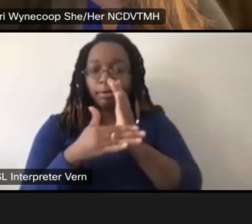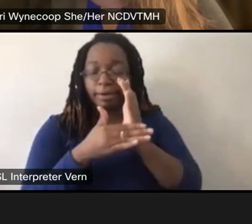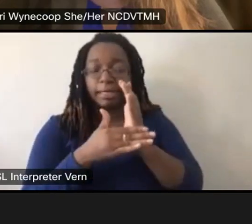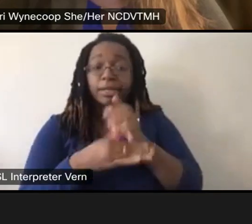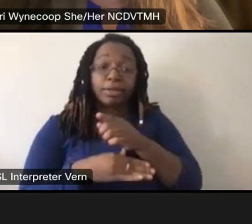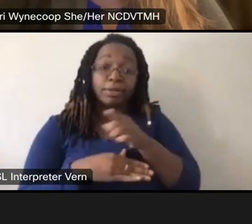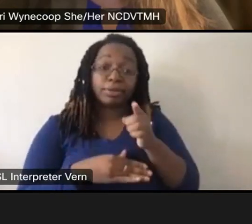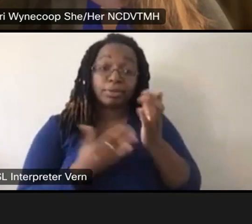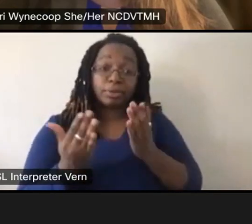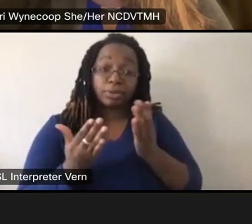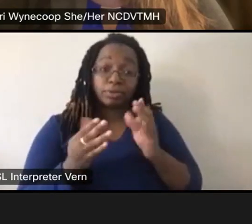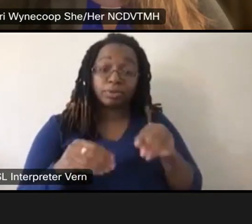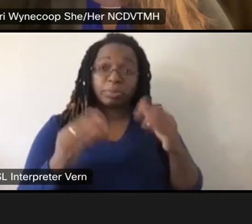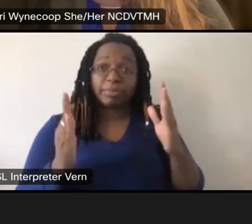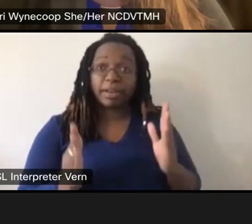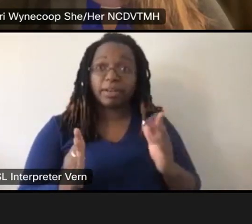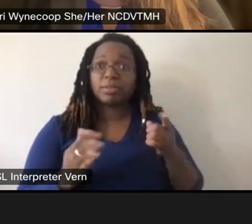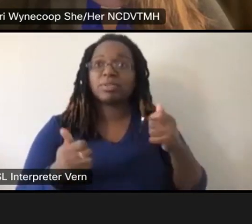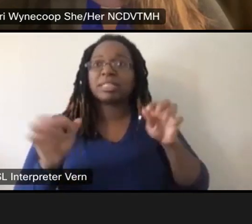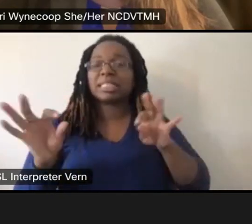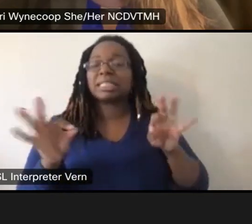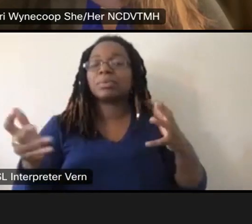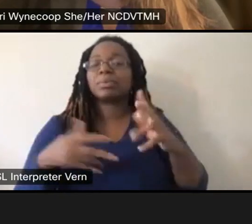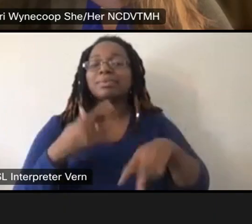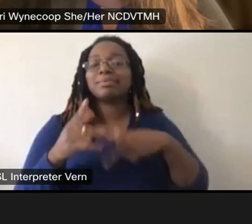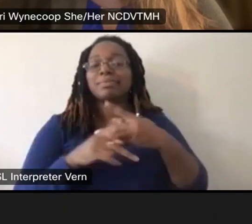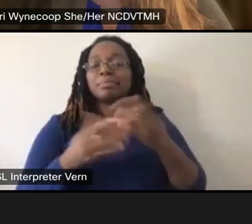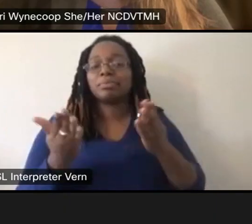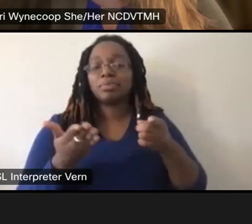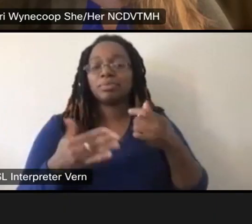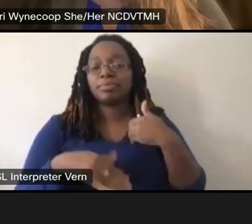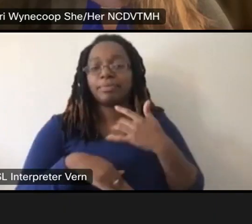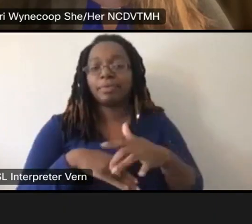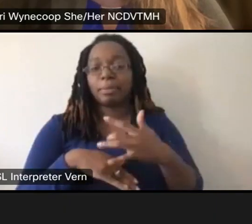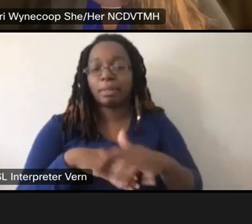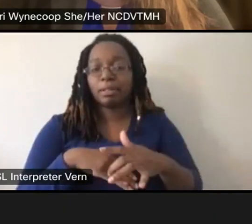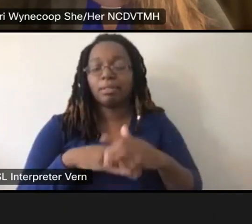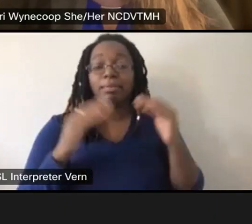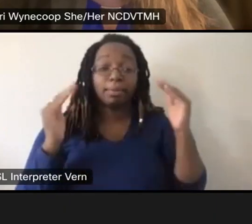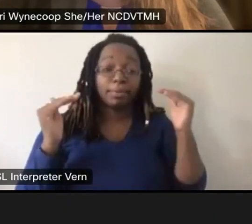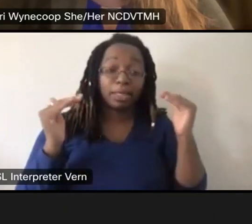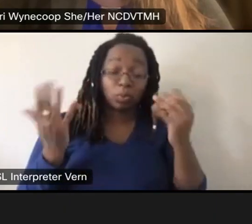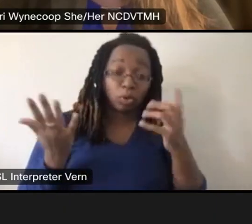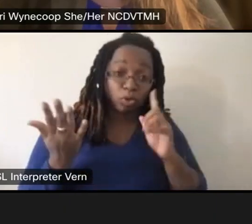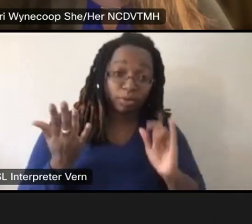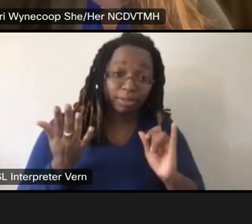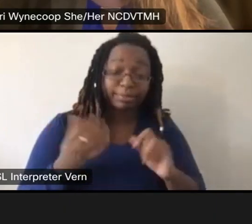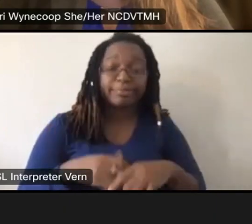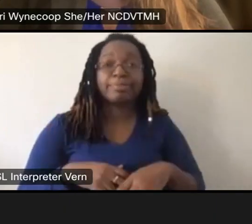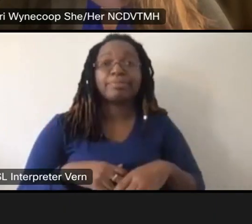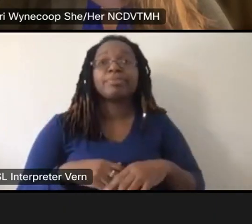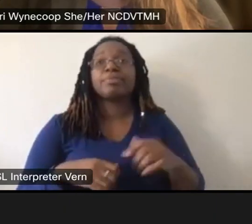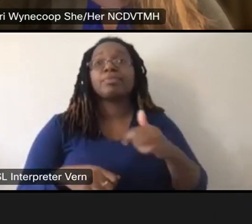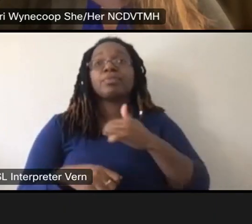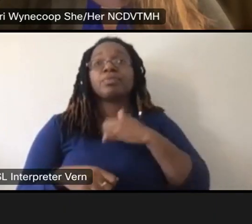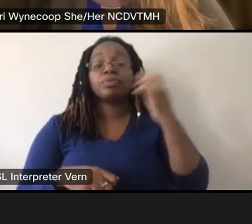like describing what type of services you have and what to expect. What we've come to find from my